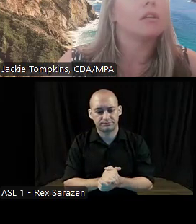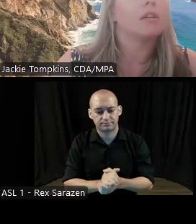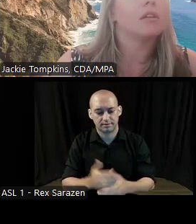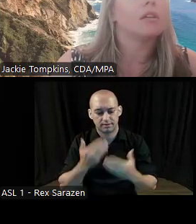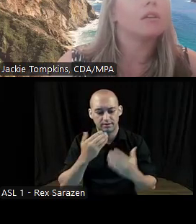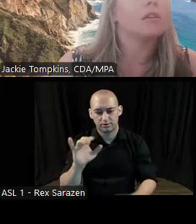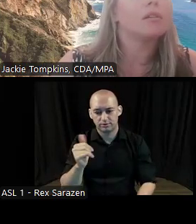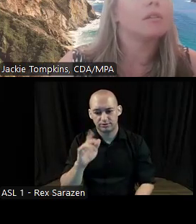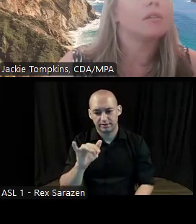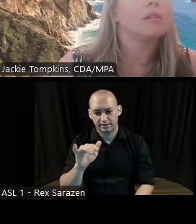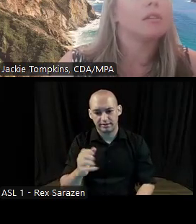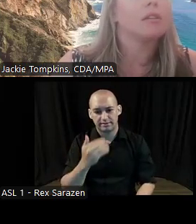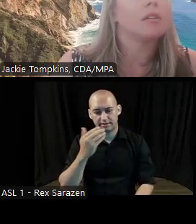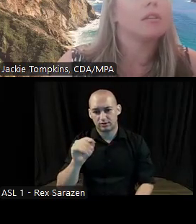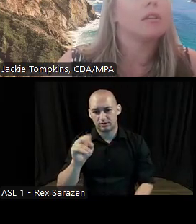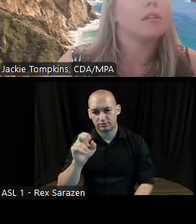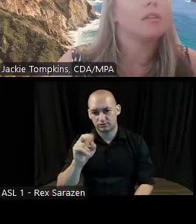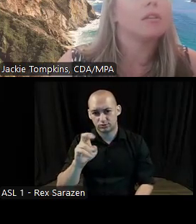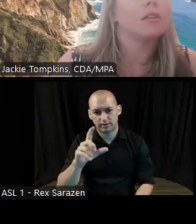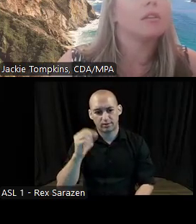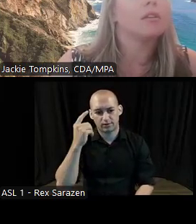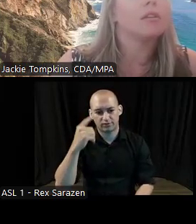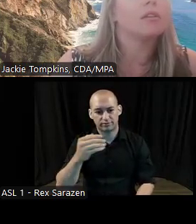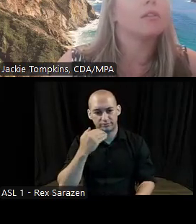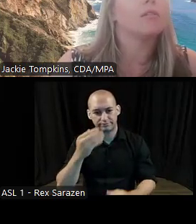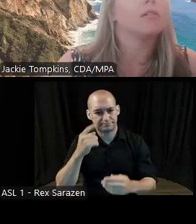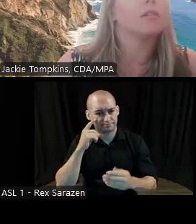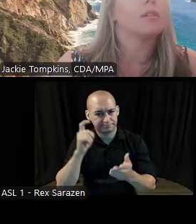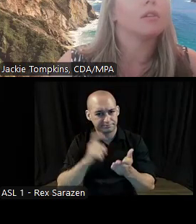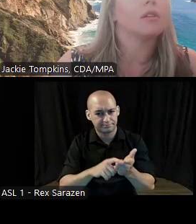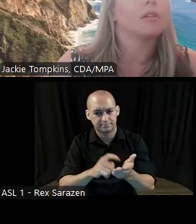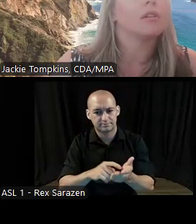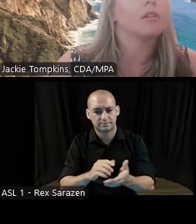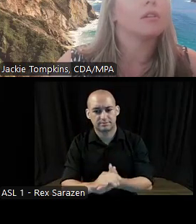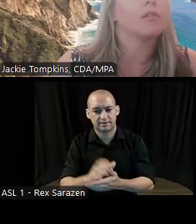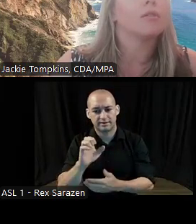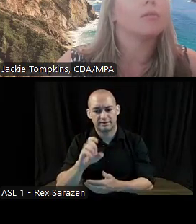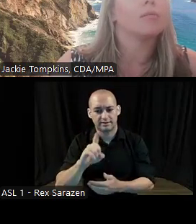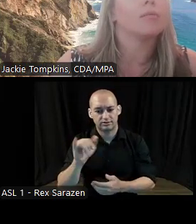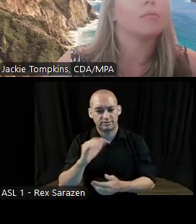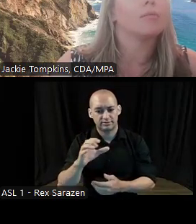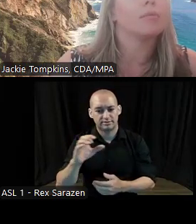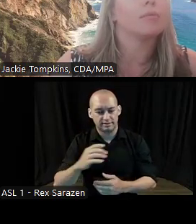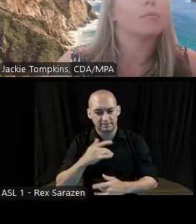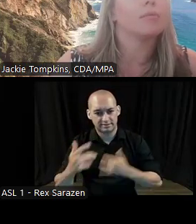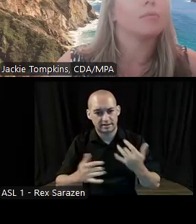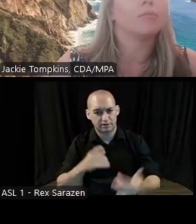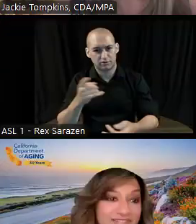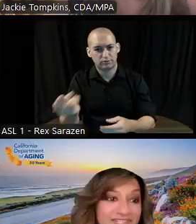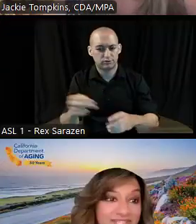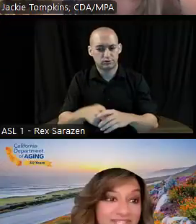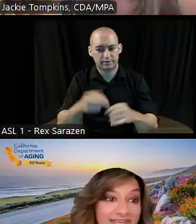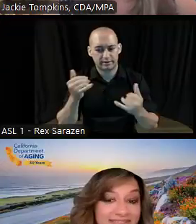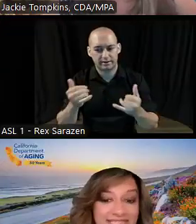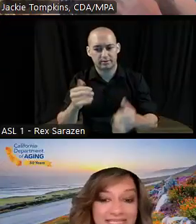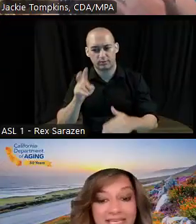Jackie. Thank you, Consuelo, for the meaningful land acknowledgement. EDJCC is really excited to have you join today, and we look forward to your presentation later